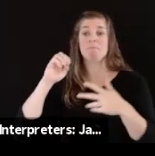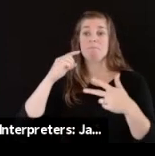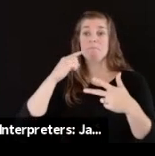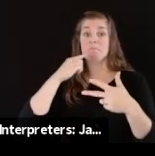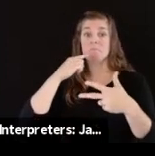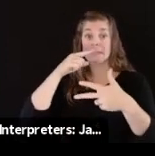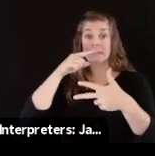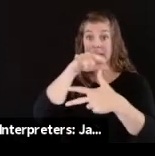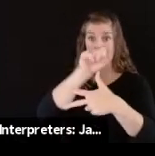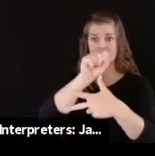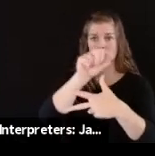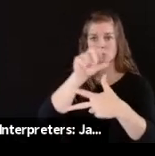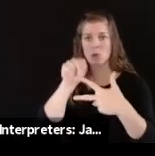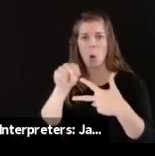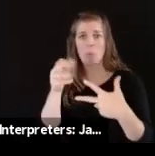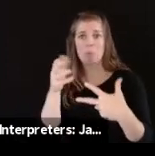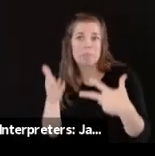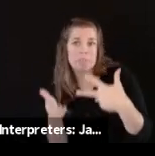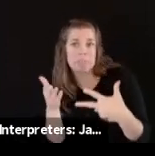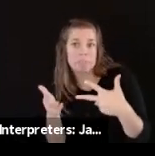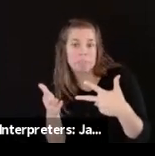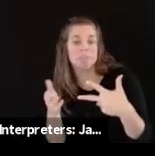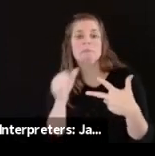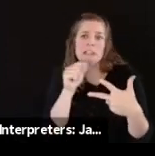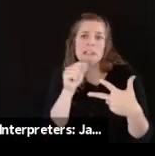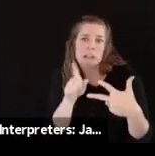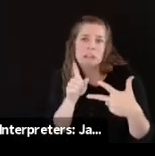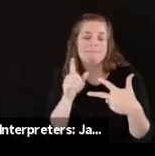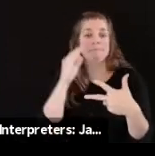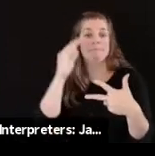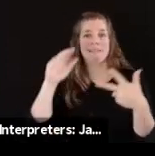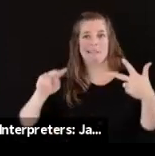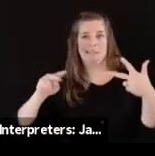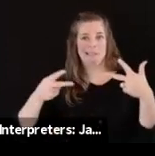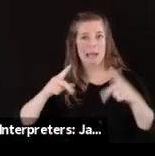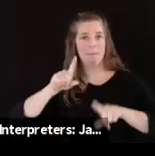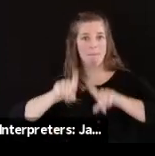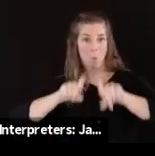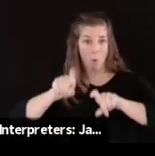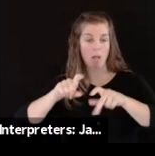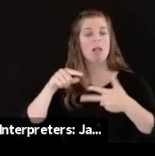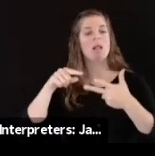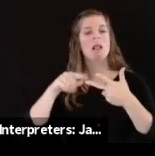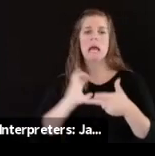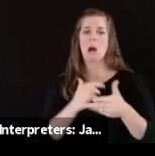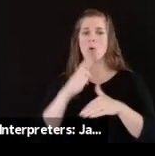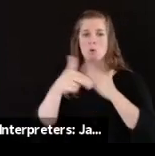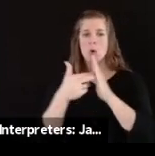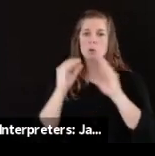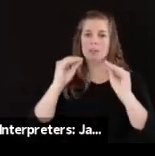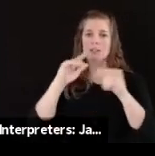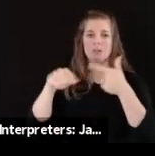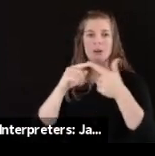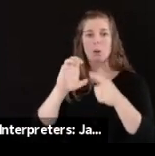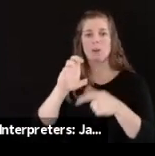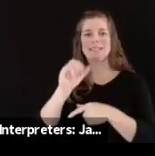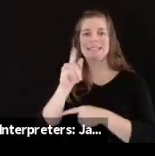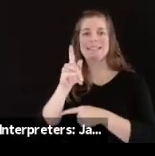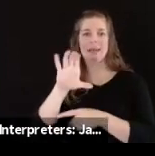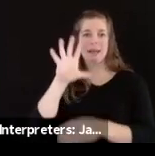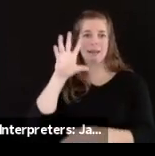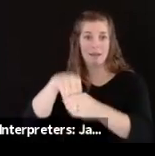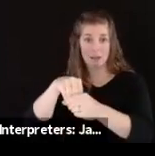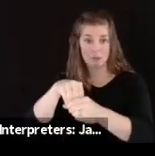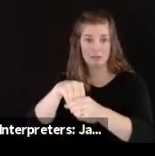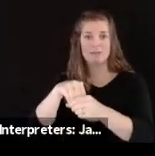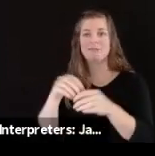or unsure. The next poll will be, is it our role to teach about civic engagement? Yes, no, or unsure. And